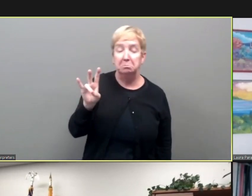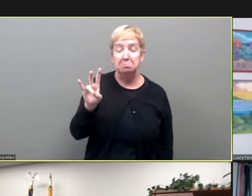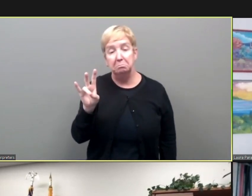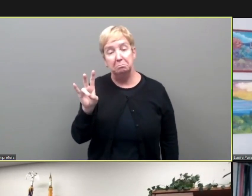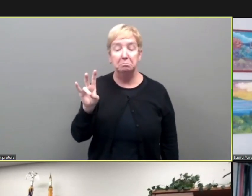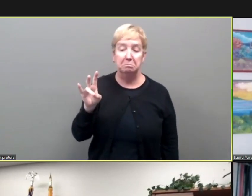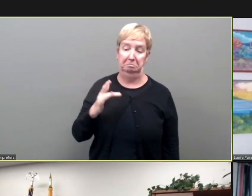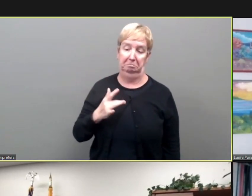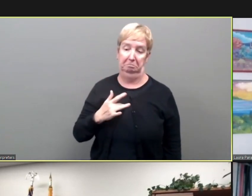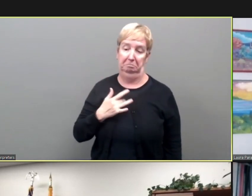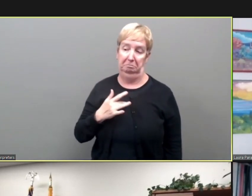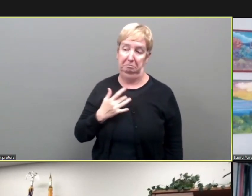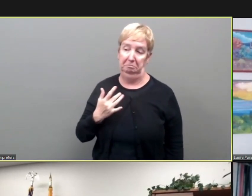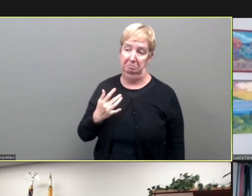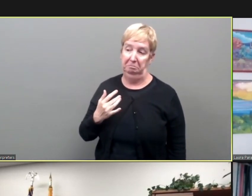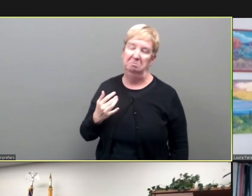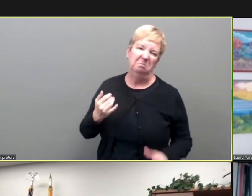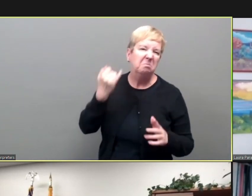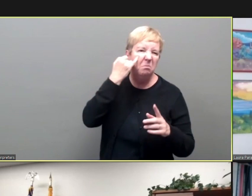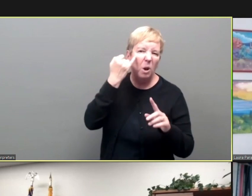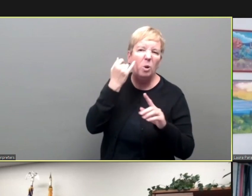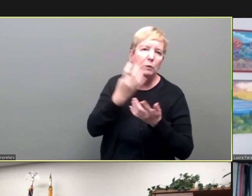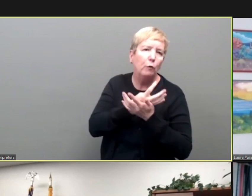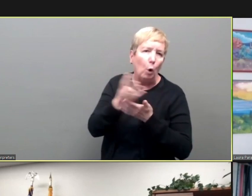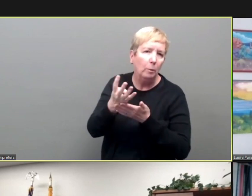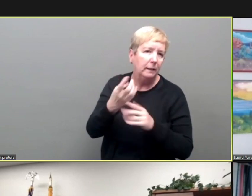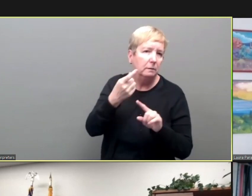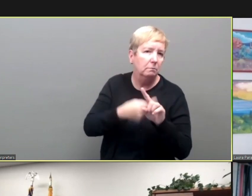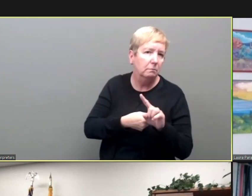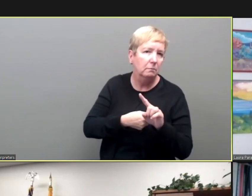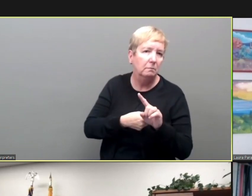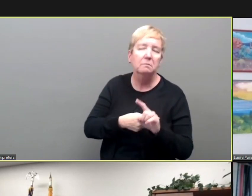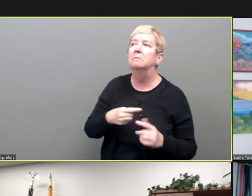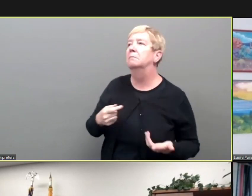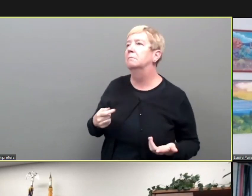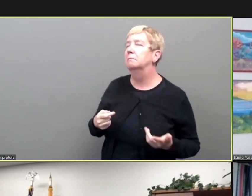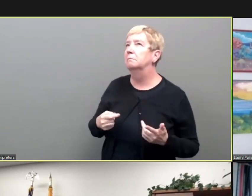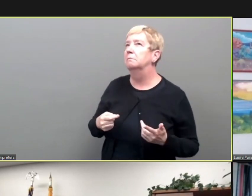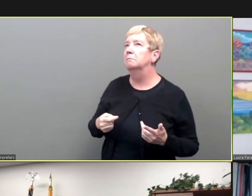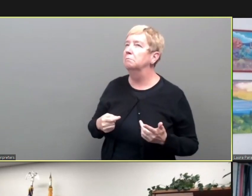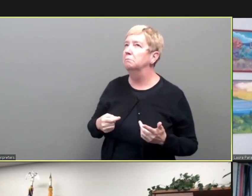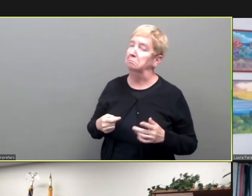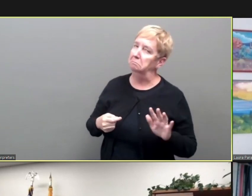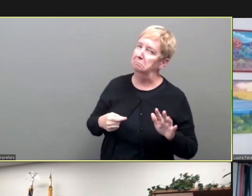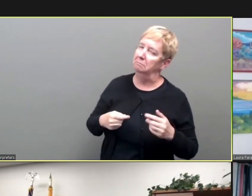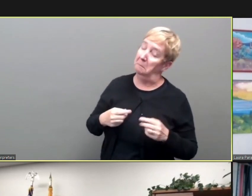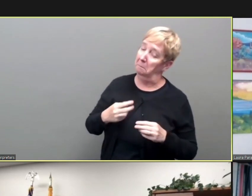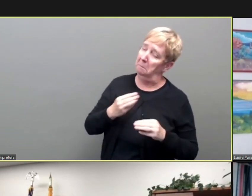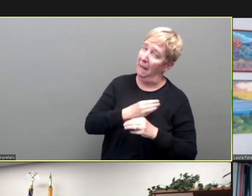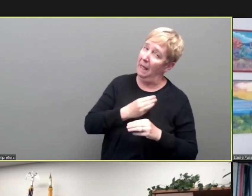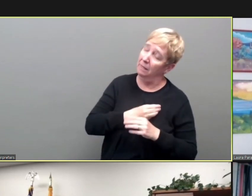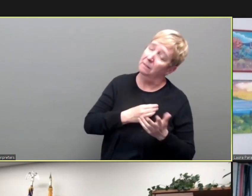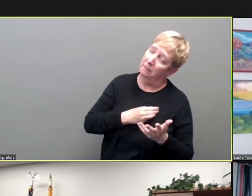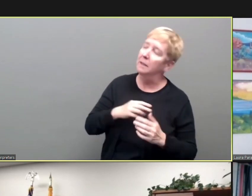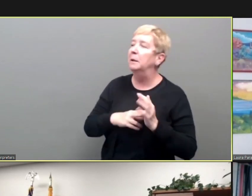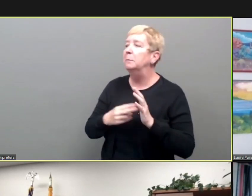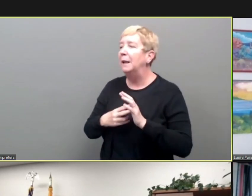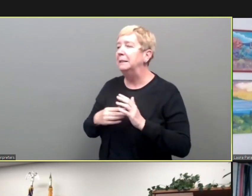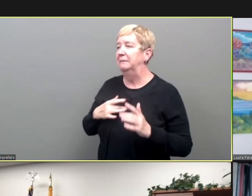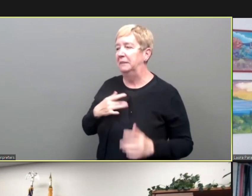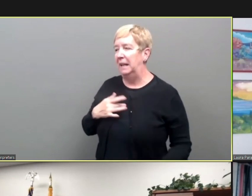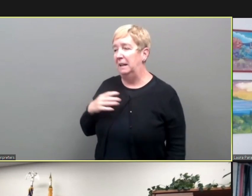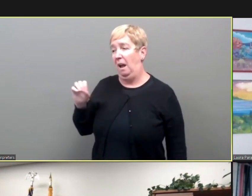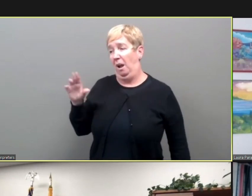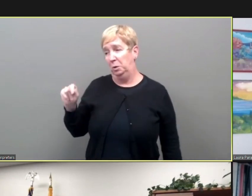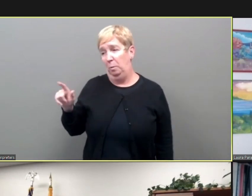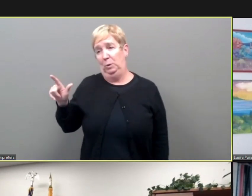even if you say 4 weeks, that would, I'm doing the math really quickly here, but I think that's around October